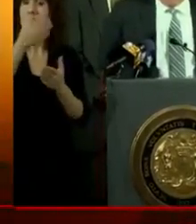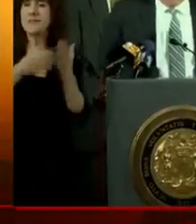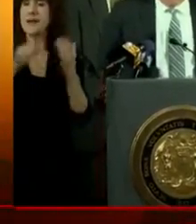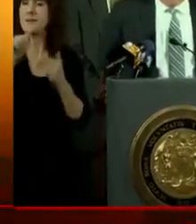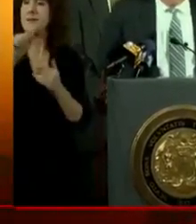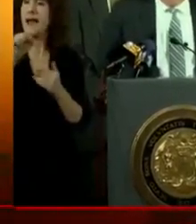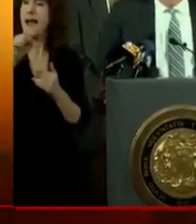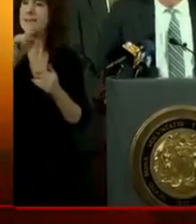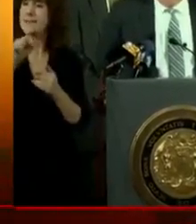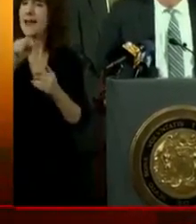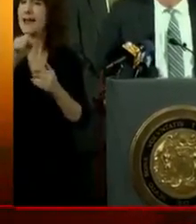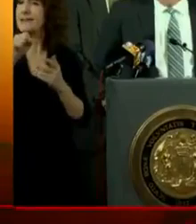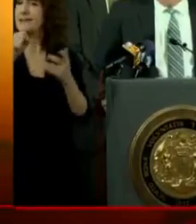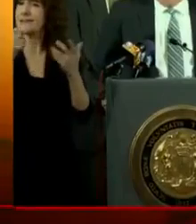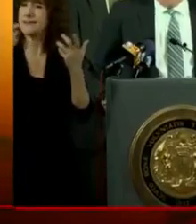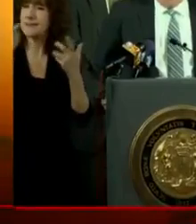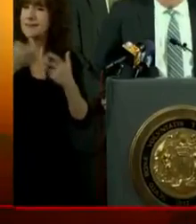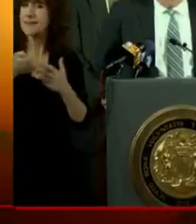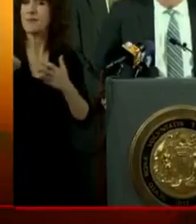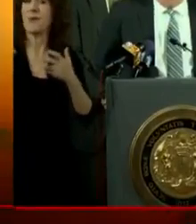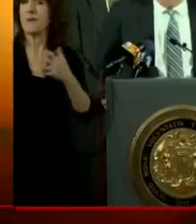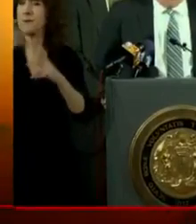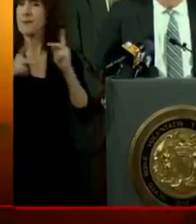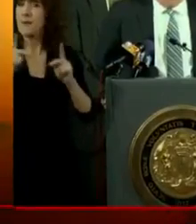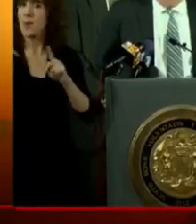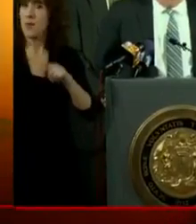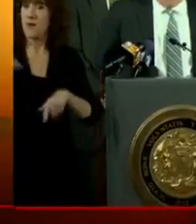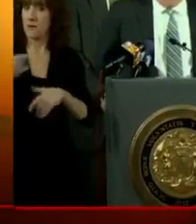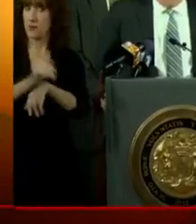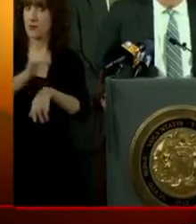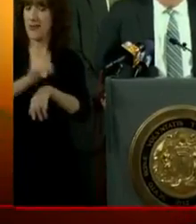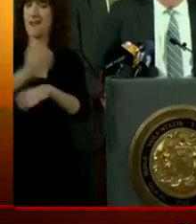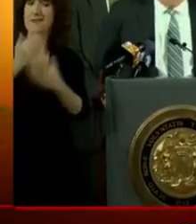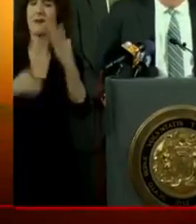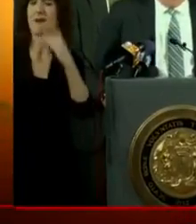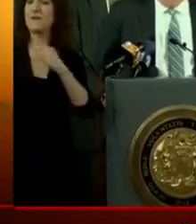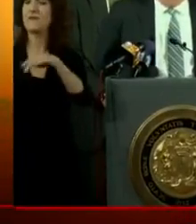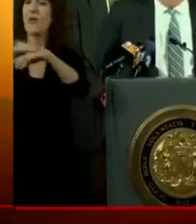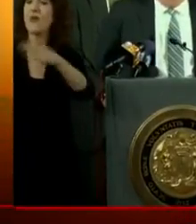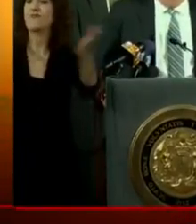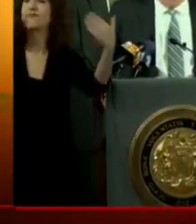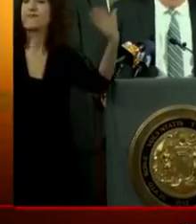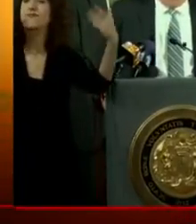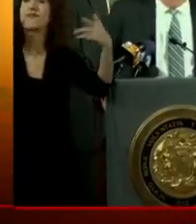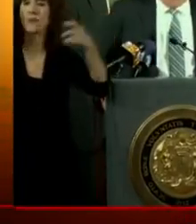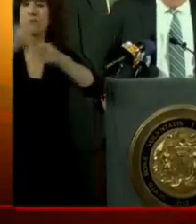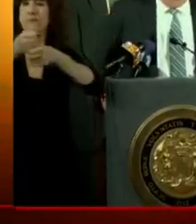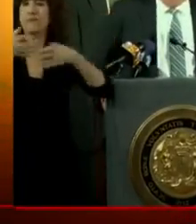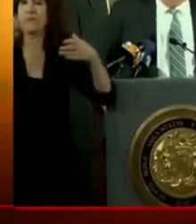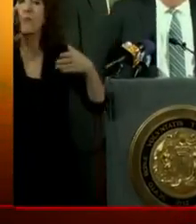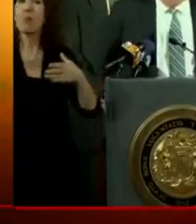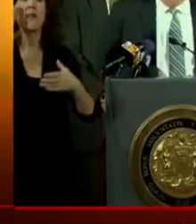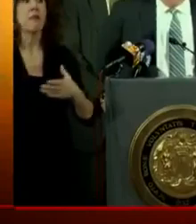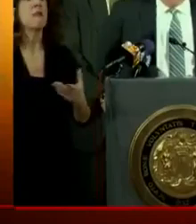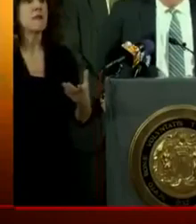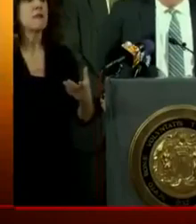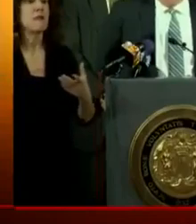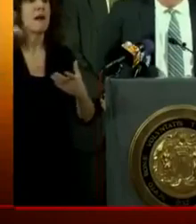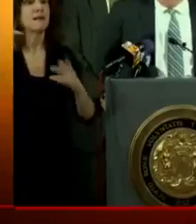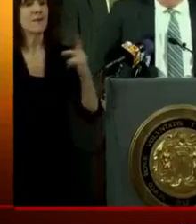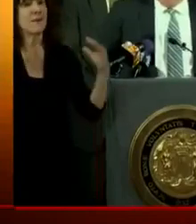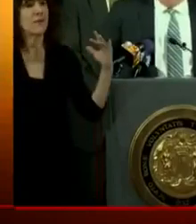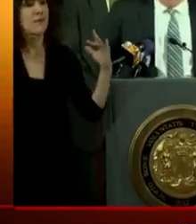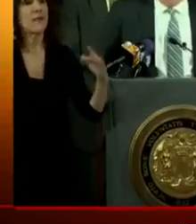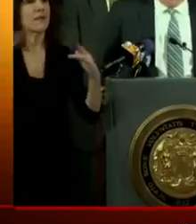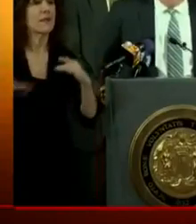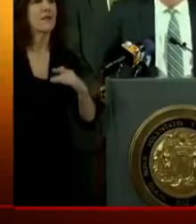will be readily available and we'll get down there tonight. Some of them take a while to call up and get in. So it'll be growing. As we bring in folks